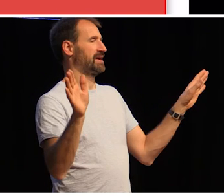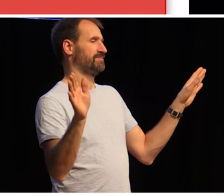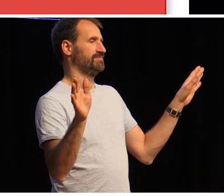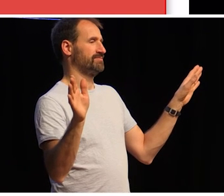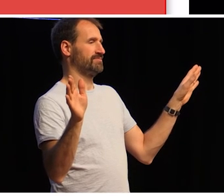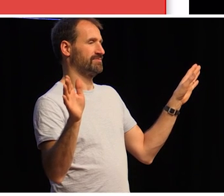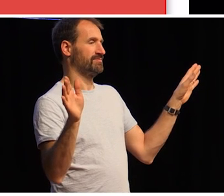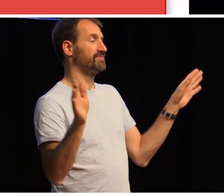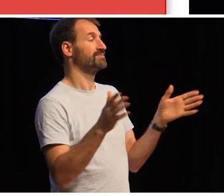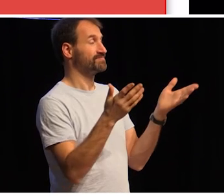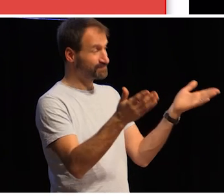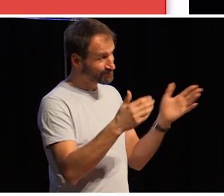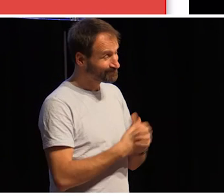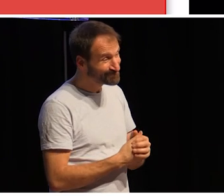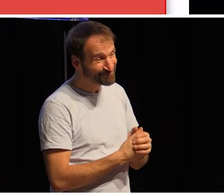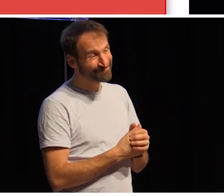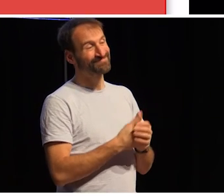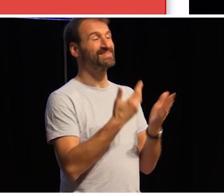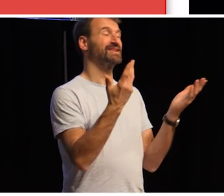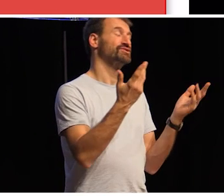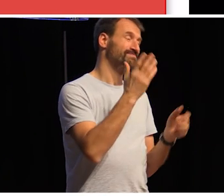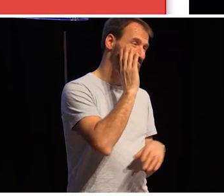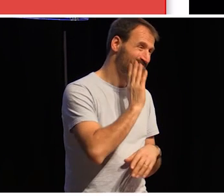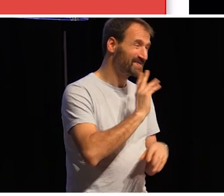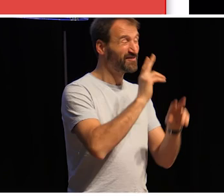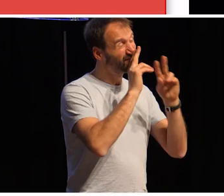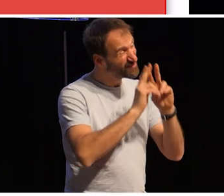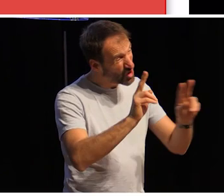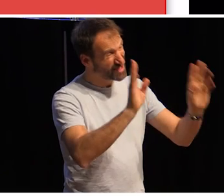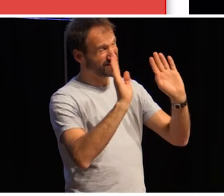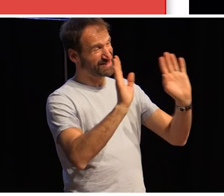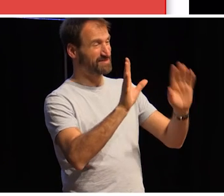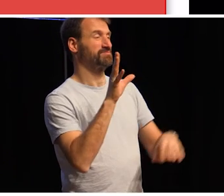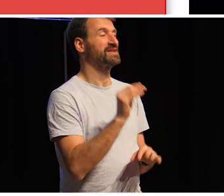Okay, as always, be very careful with optimizations.